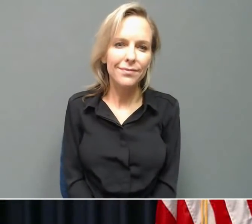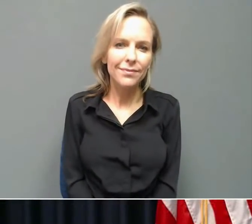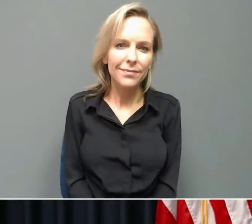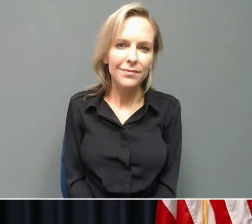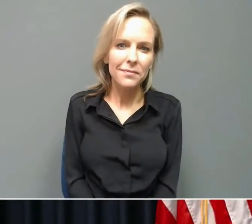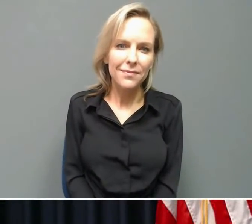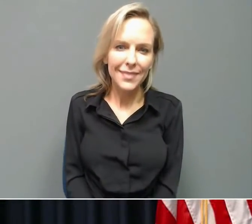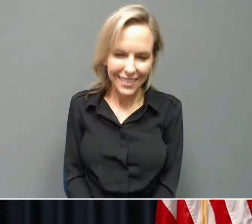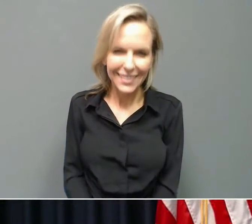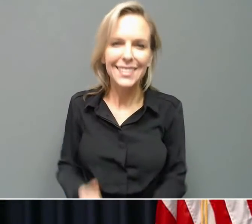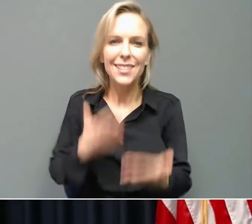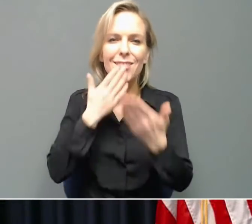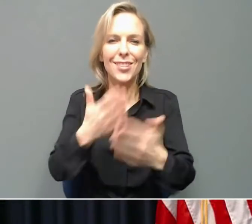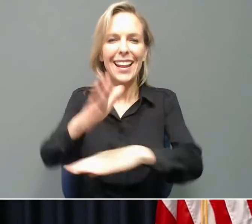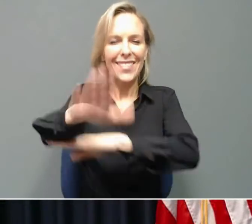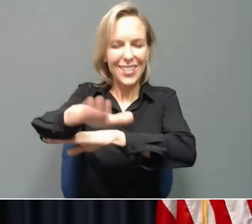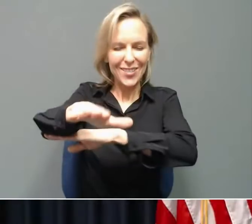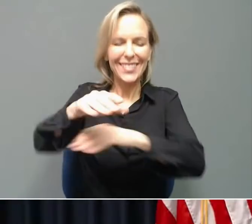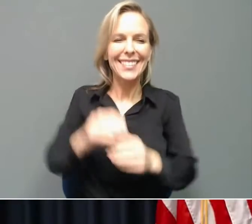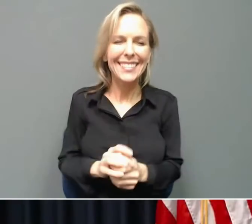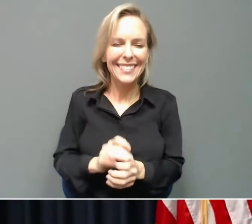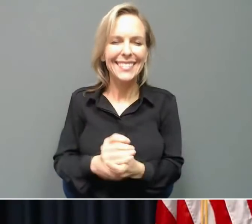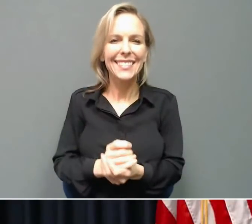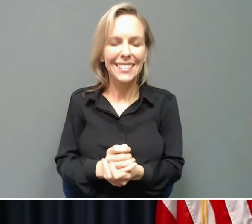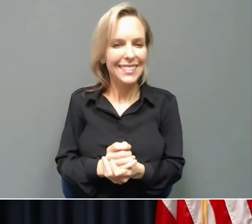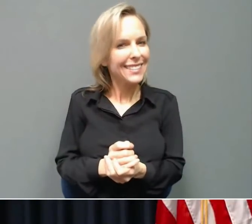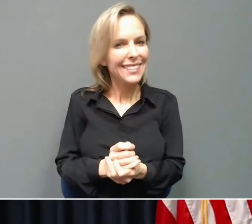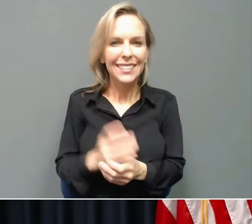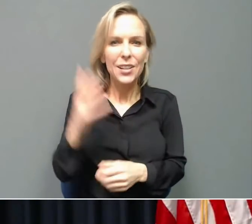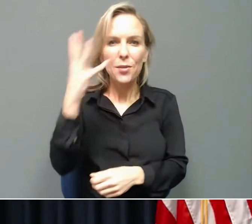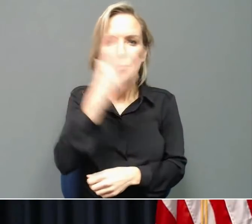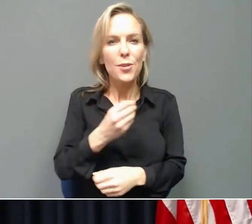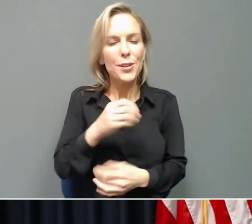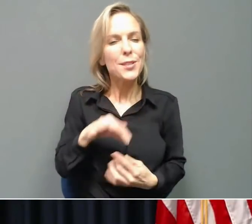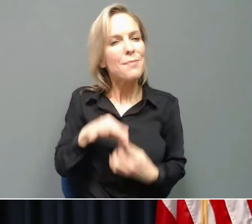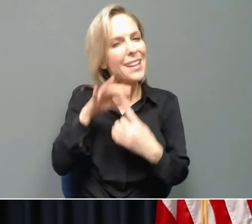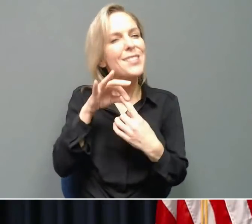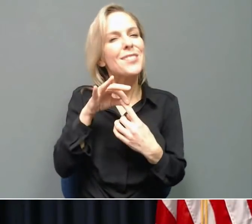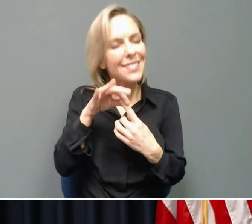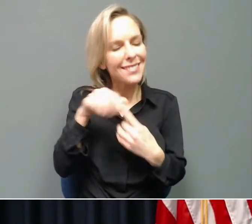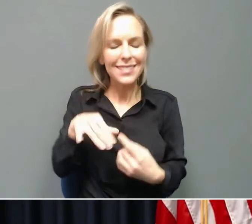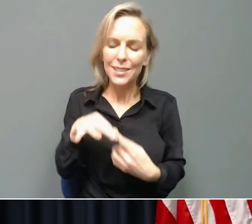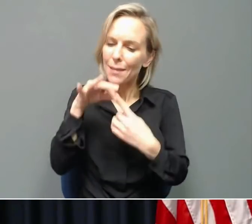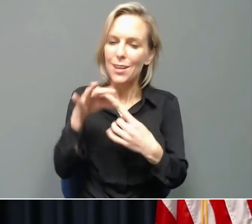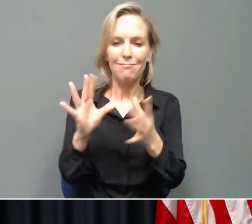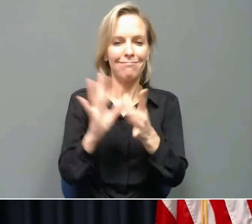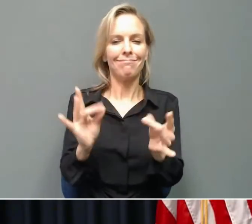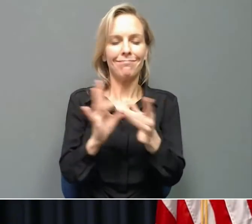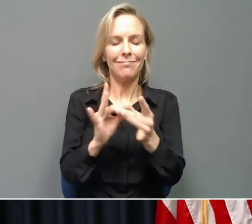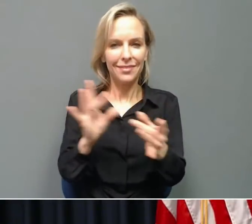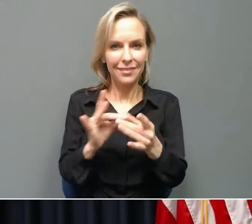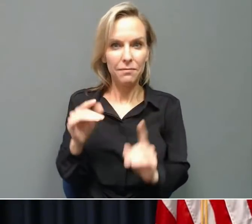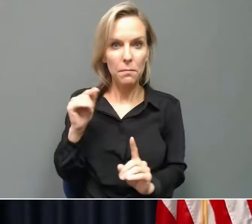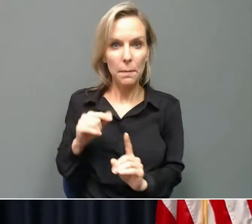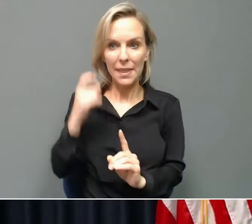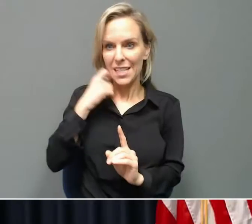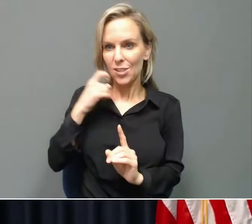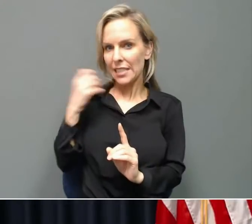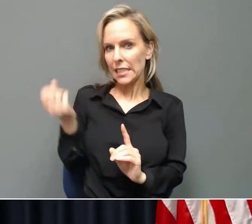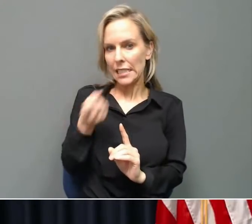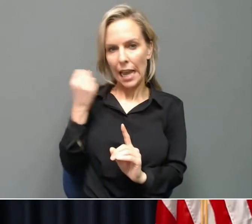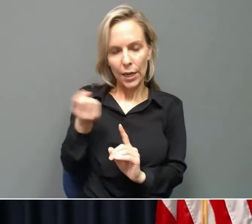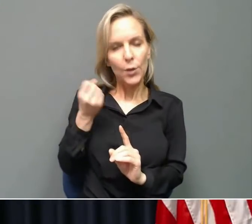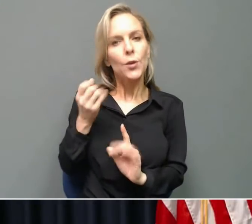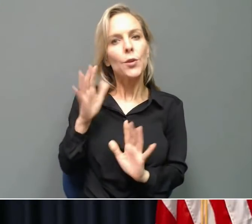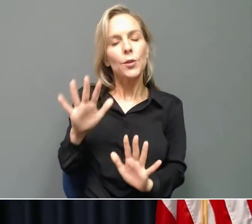Good afternoon. It was pretty special, a pretty special message. This last Saturday, we had a memorial marking the